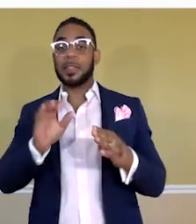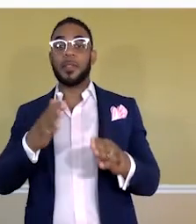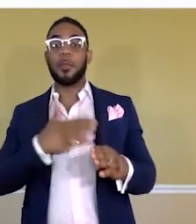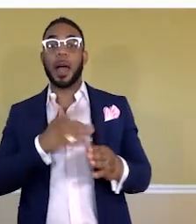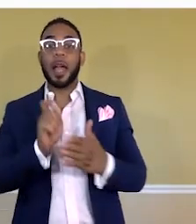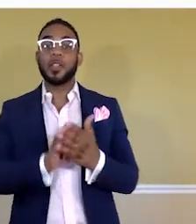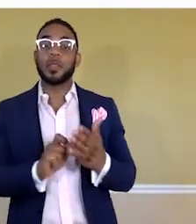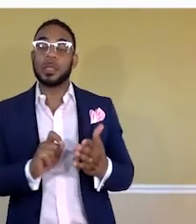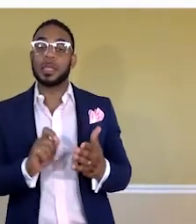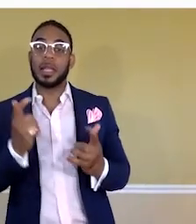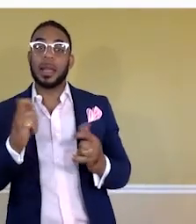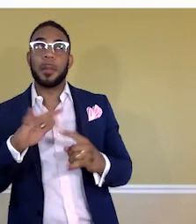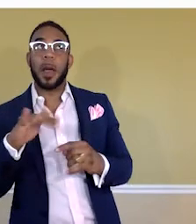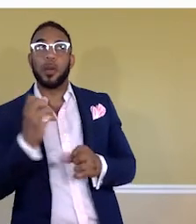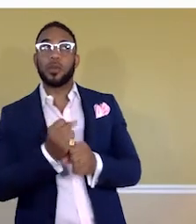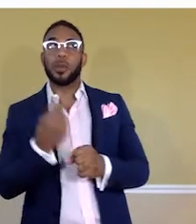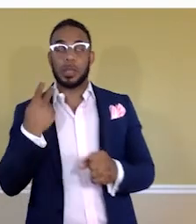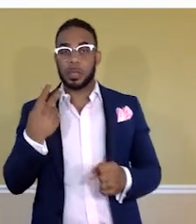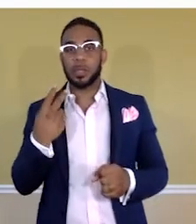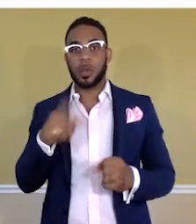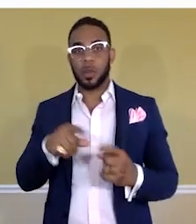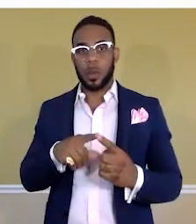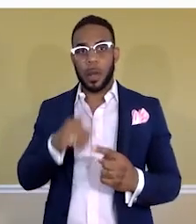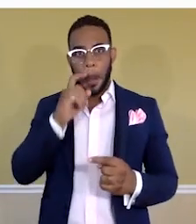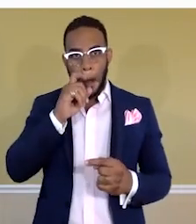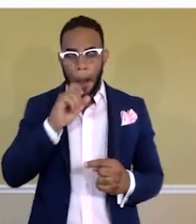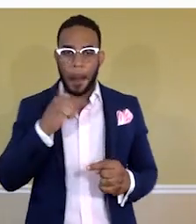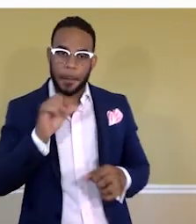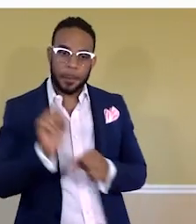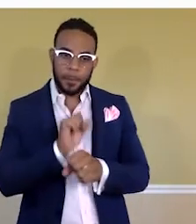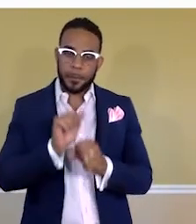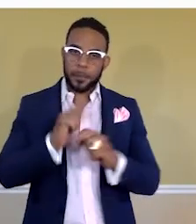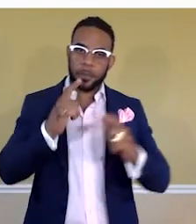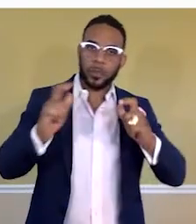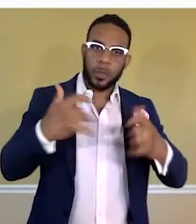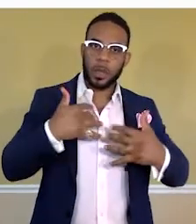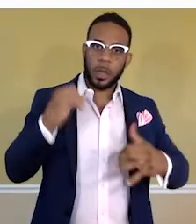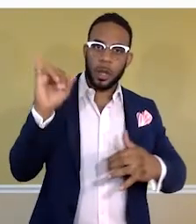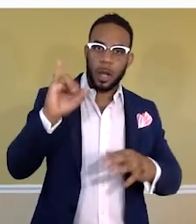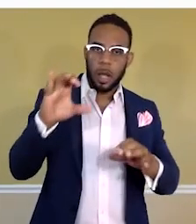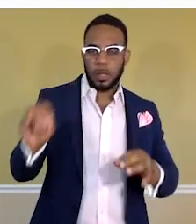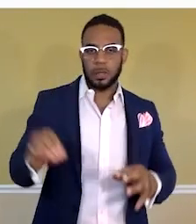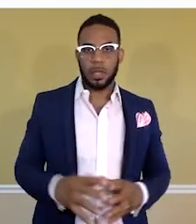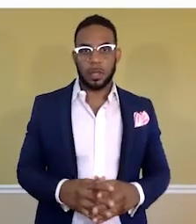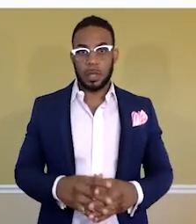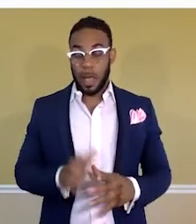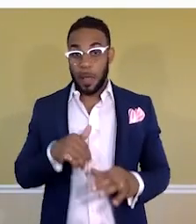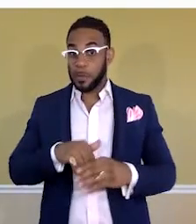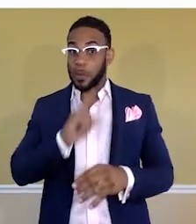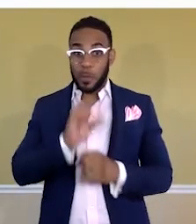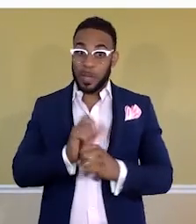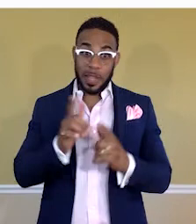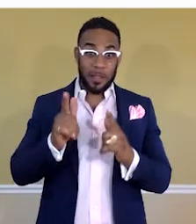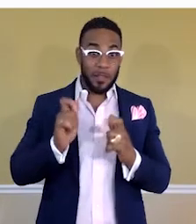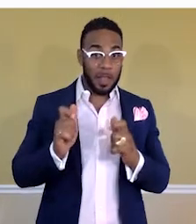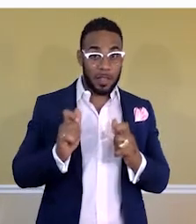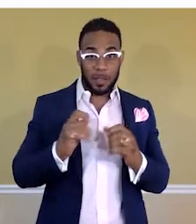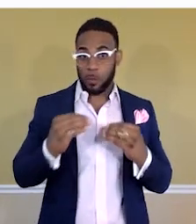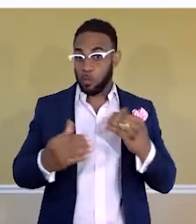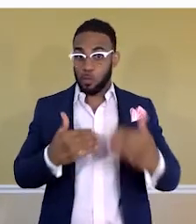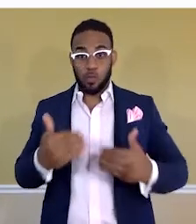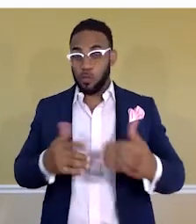my journaling came about 2 years ago when I was working at a large health insurance company. I was on a really fast-moving